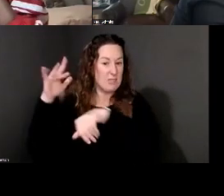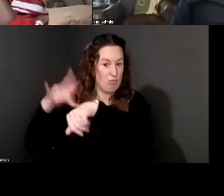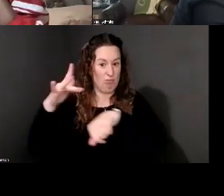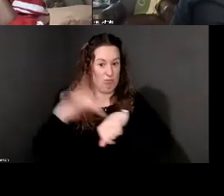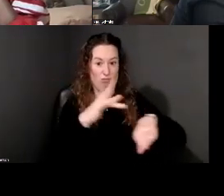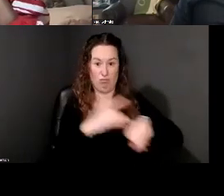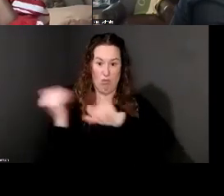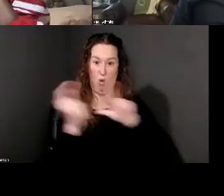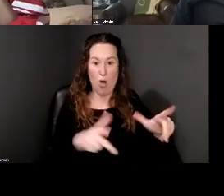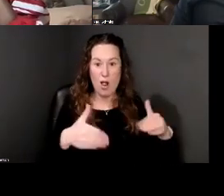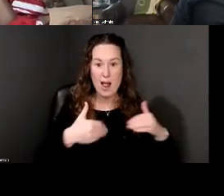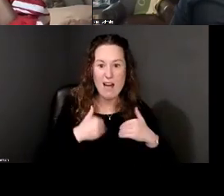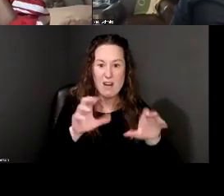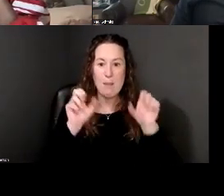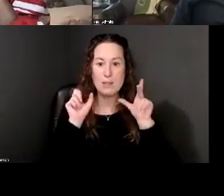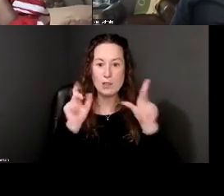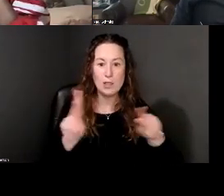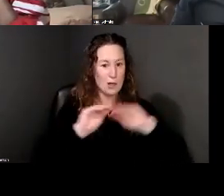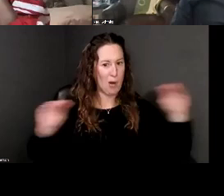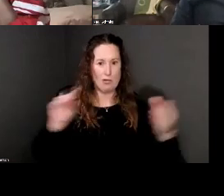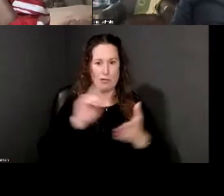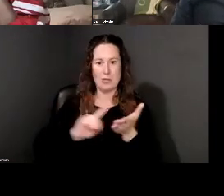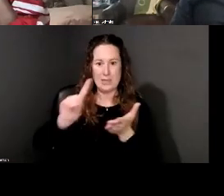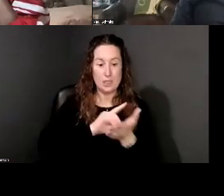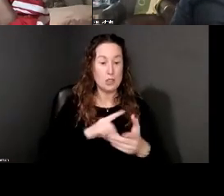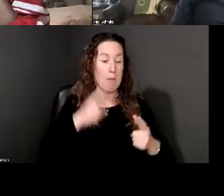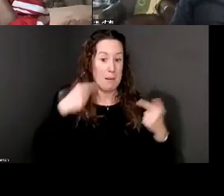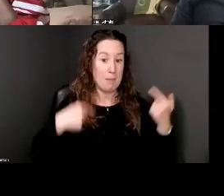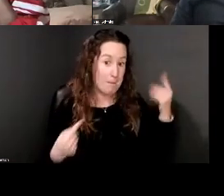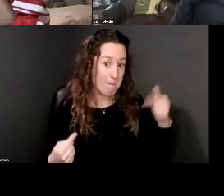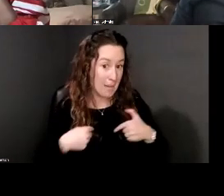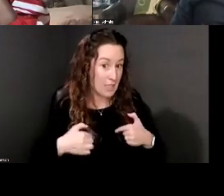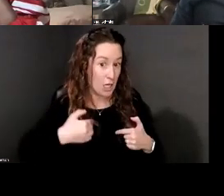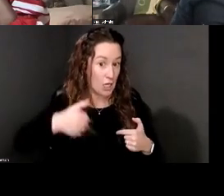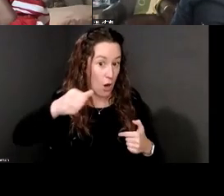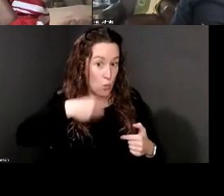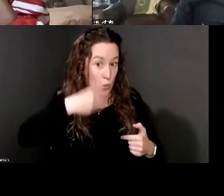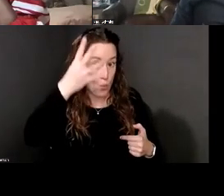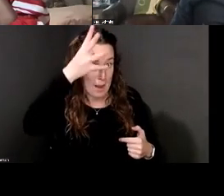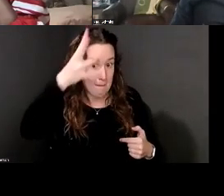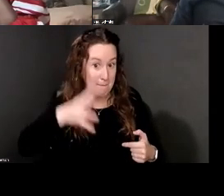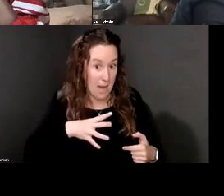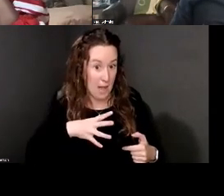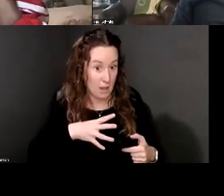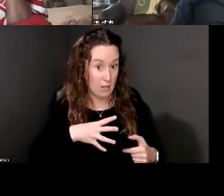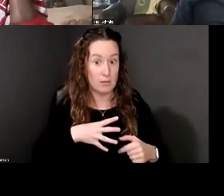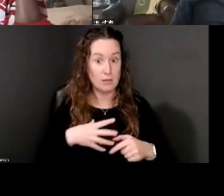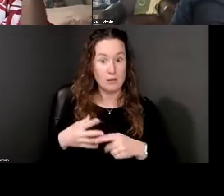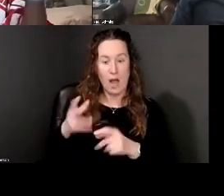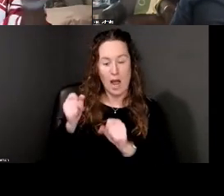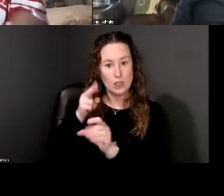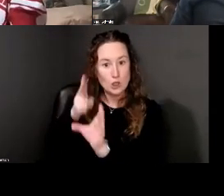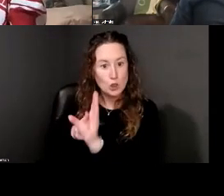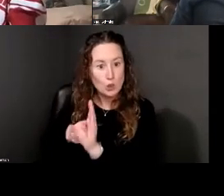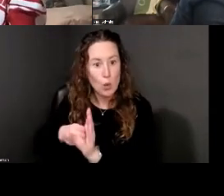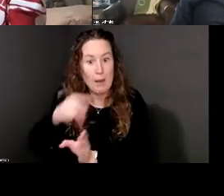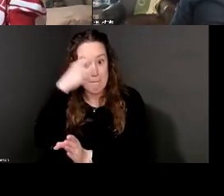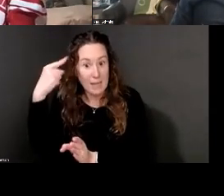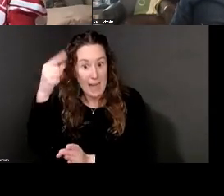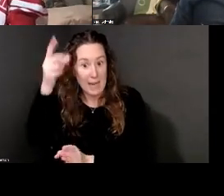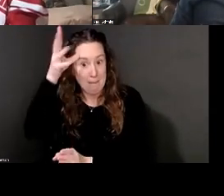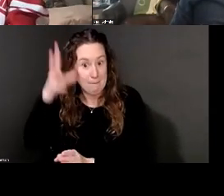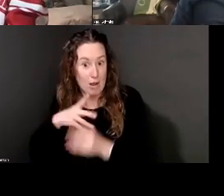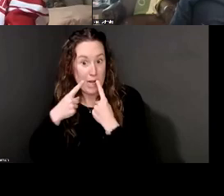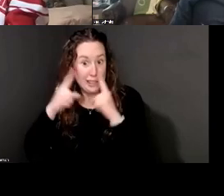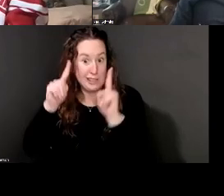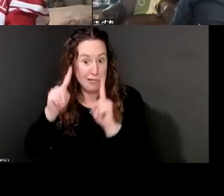could discriminate. So if I, as a young white male, wanted to go to the Black male achievement program, I was totally free. And not only